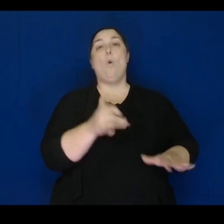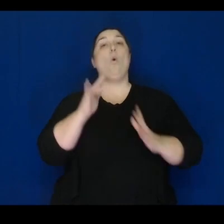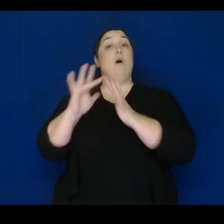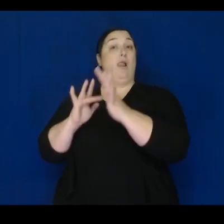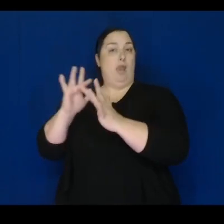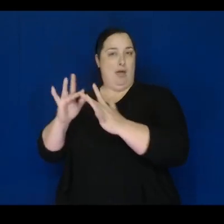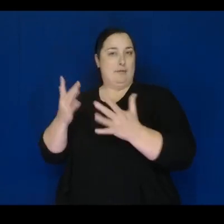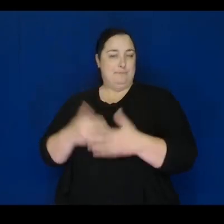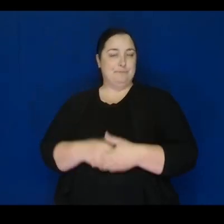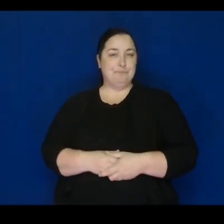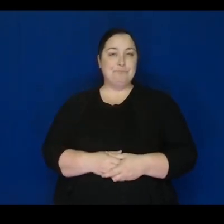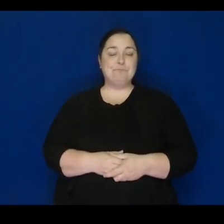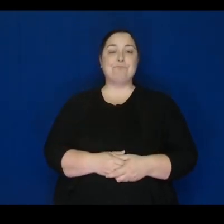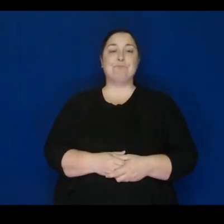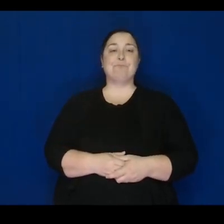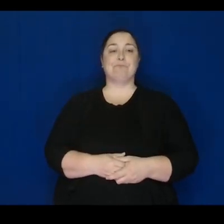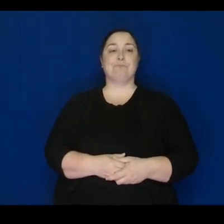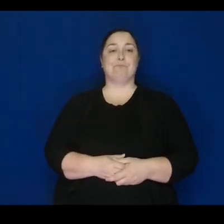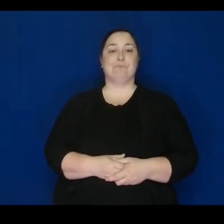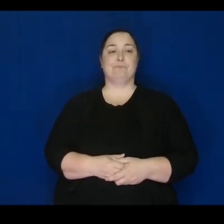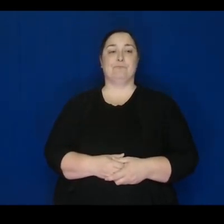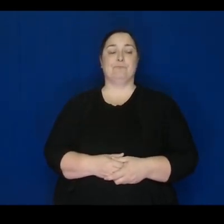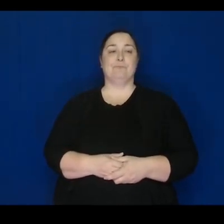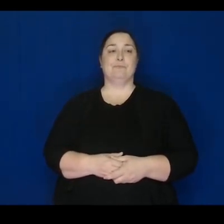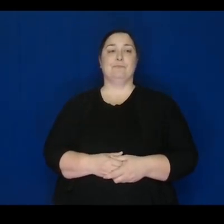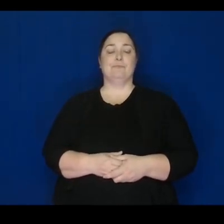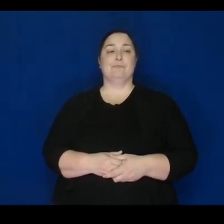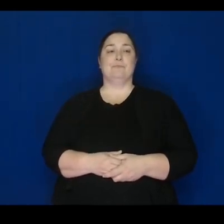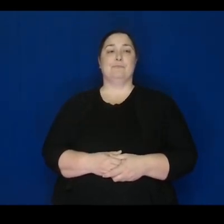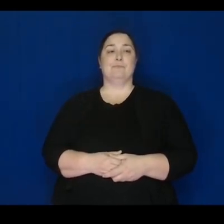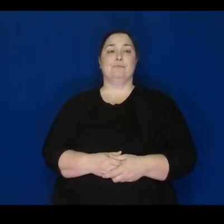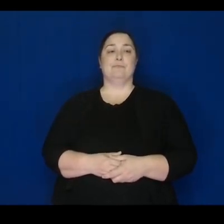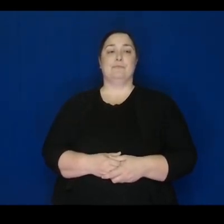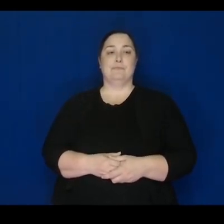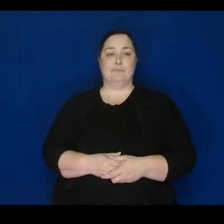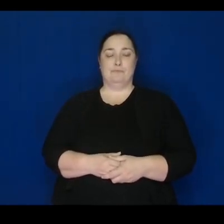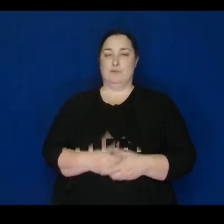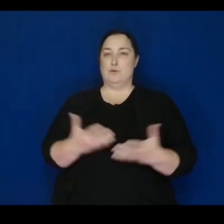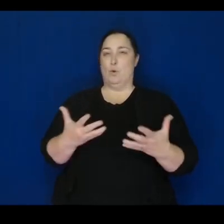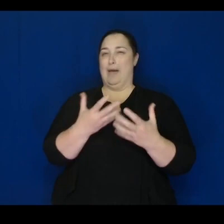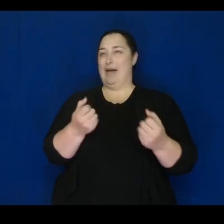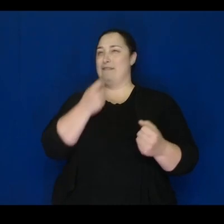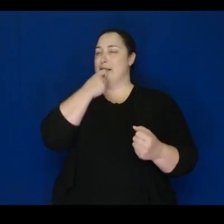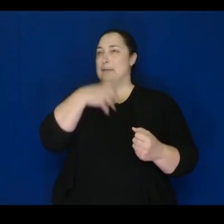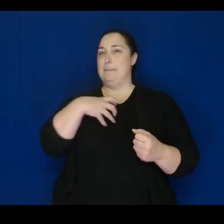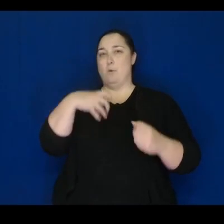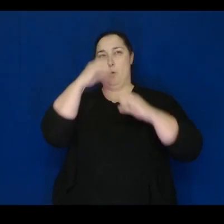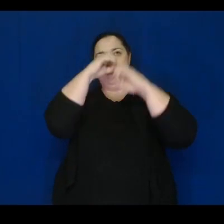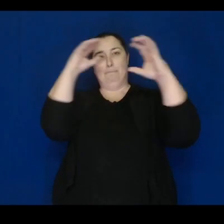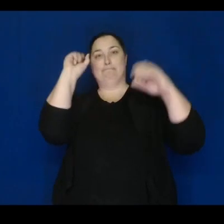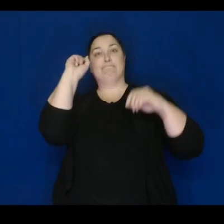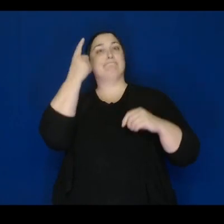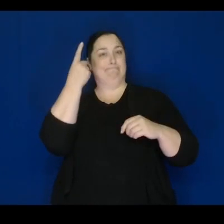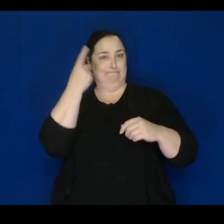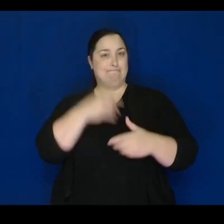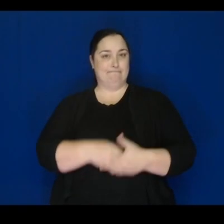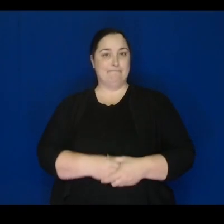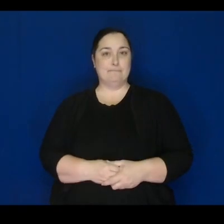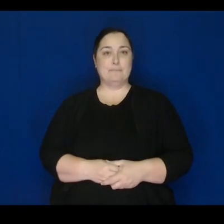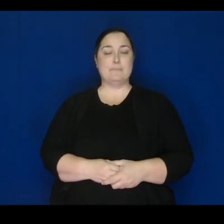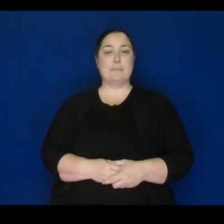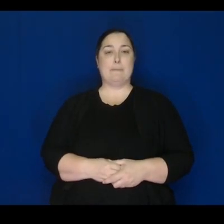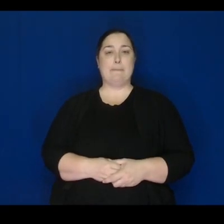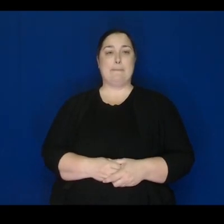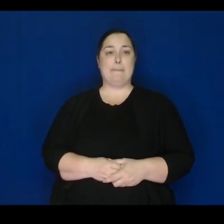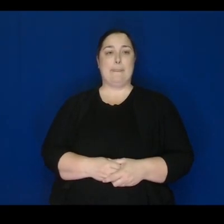how we utilize the principles in practice, to give you a bit more of an insight. And